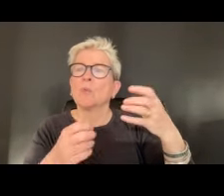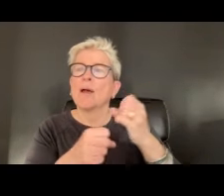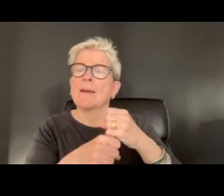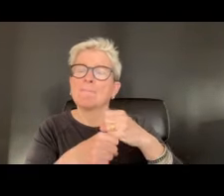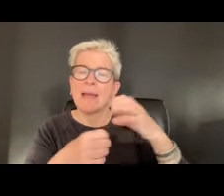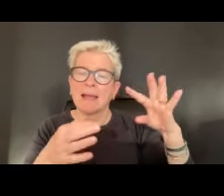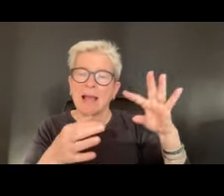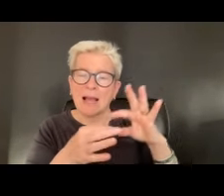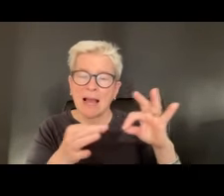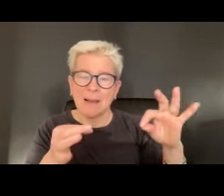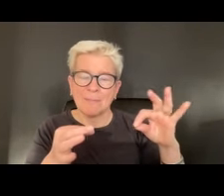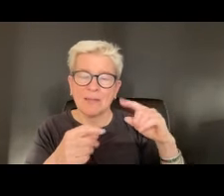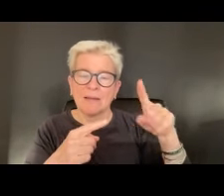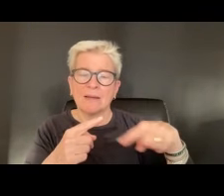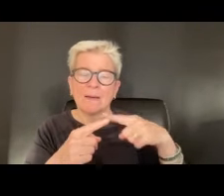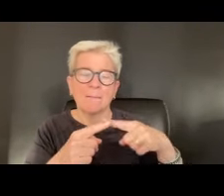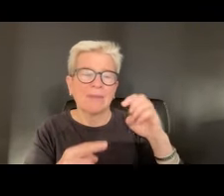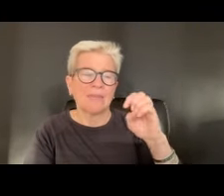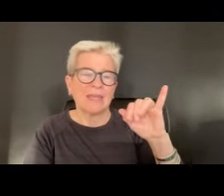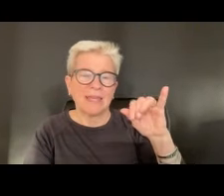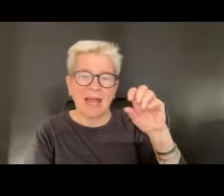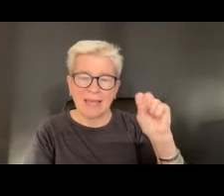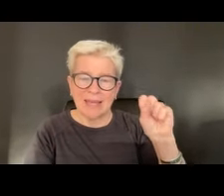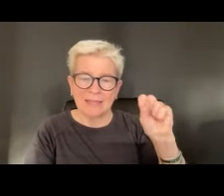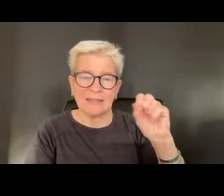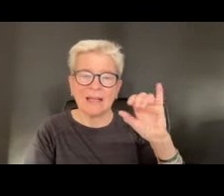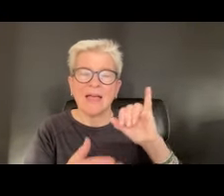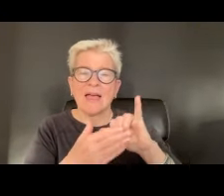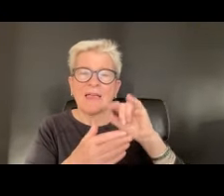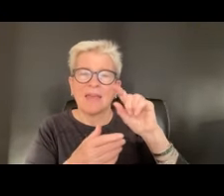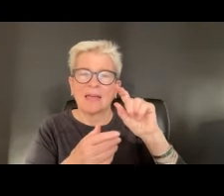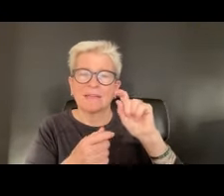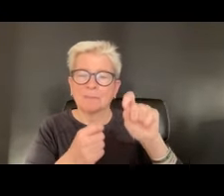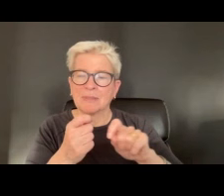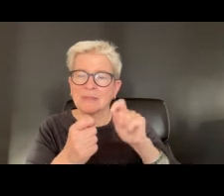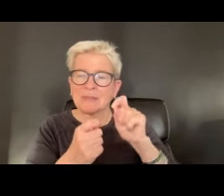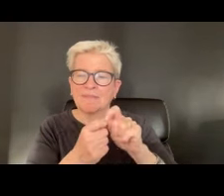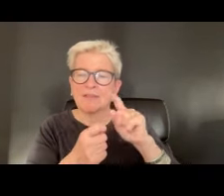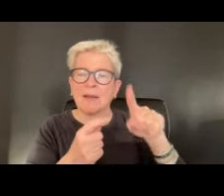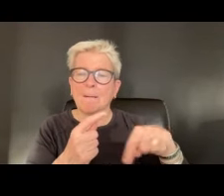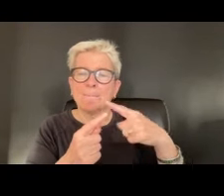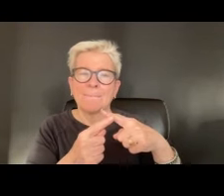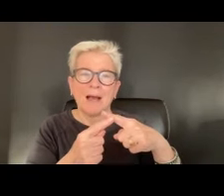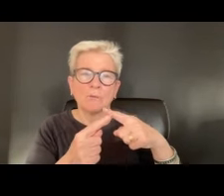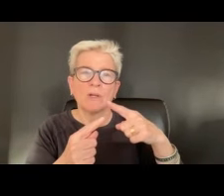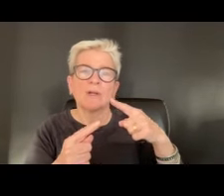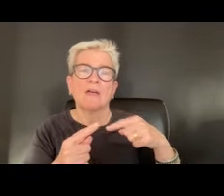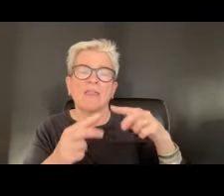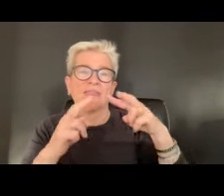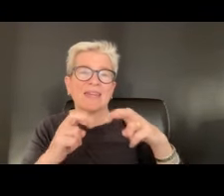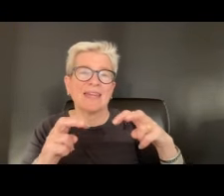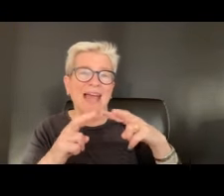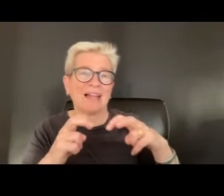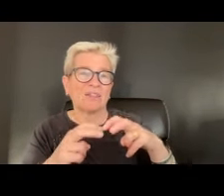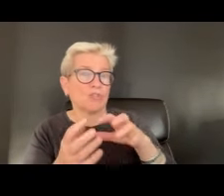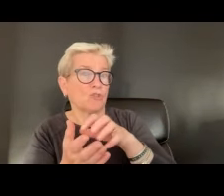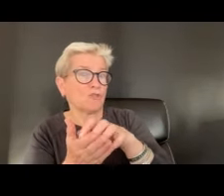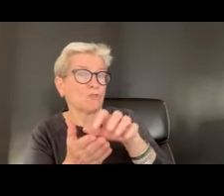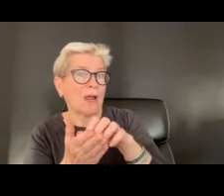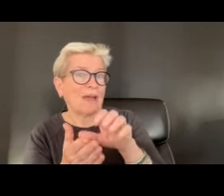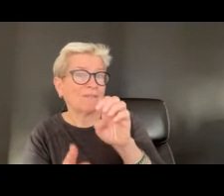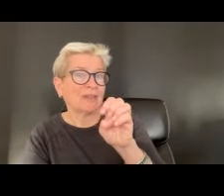on the EIS, and that would specifically be comments about the analysis in the draft EIS, not comments